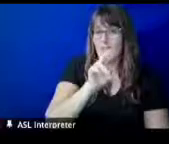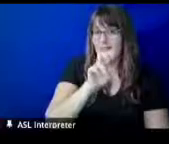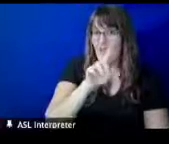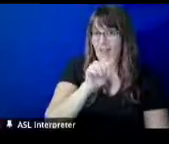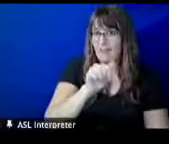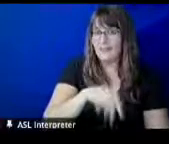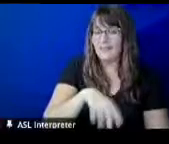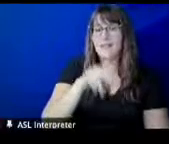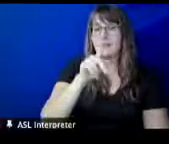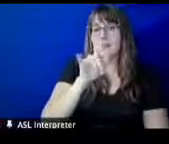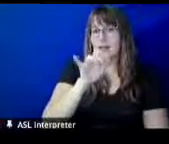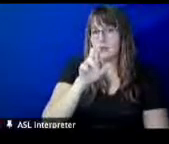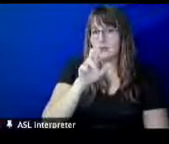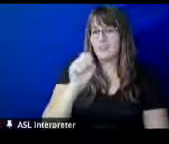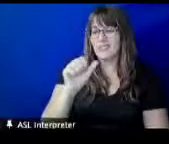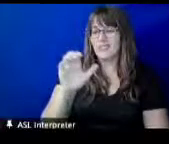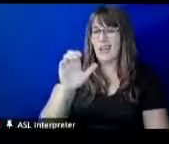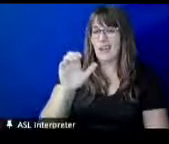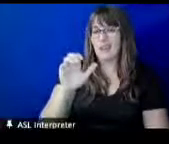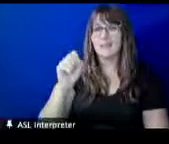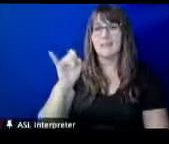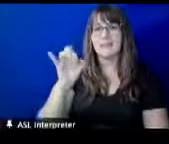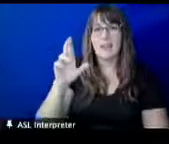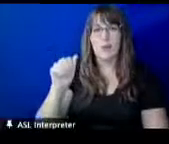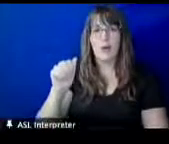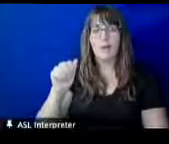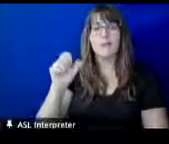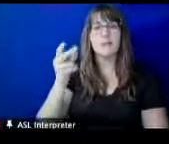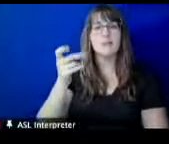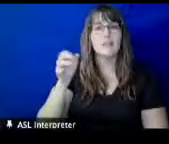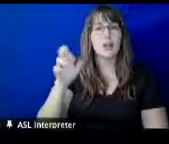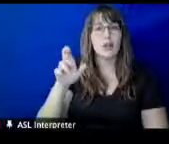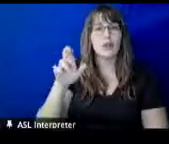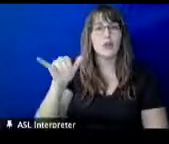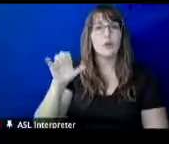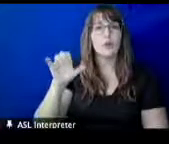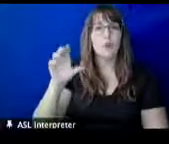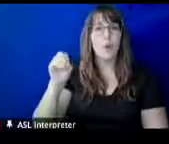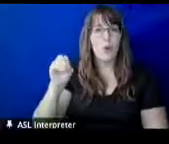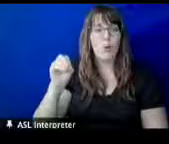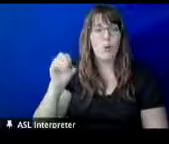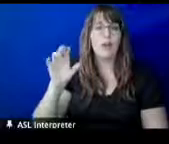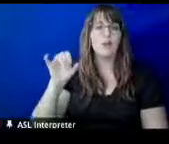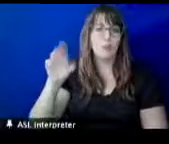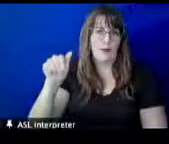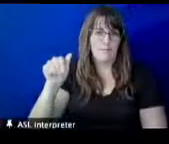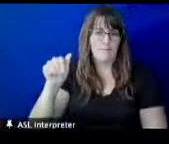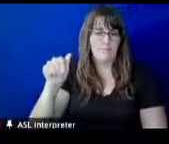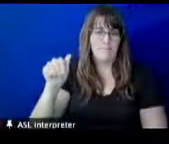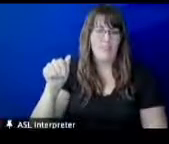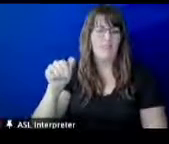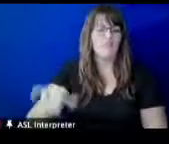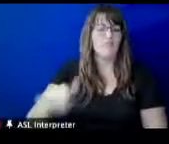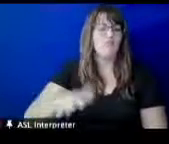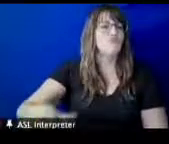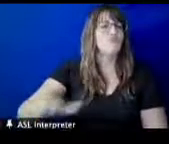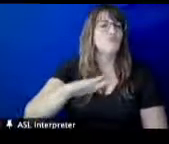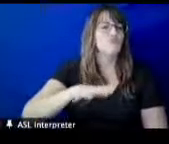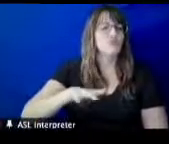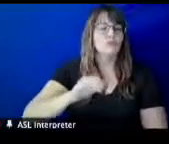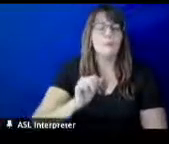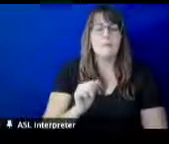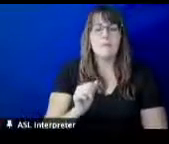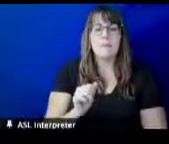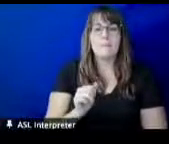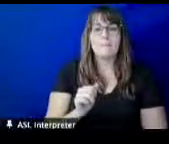Placer, Sacramento, Sierra, Sutter, Yolo, and Yuba counties and their surrounding areas. And